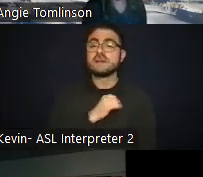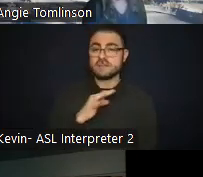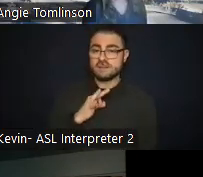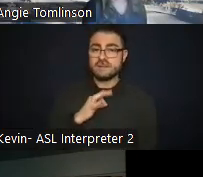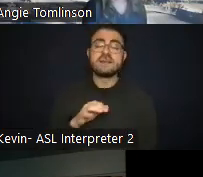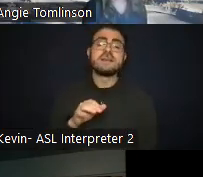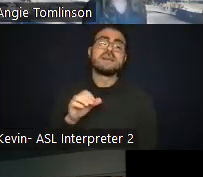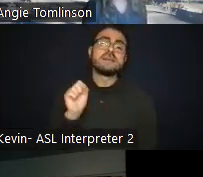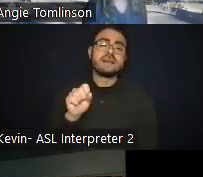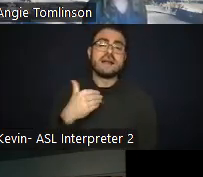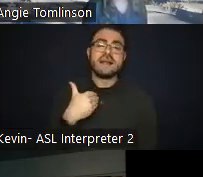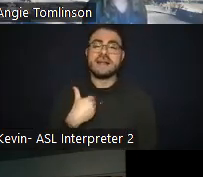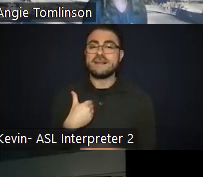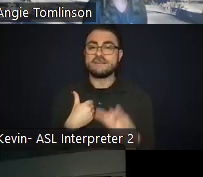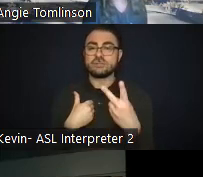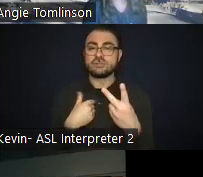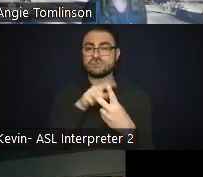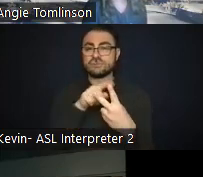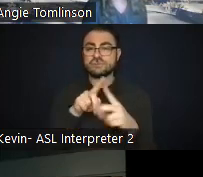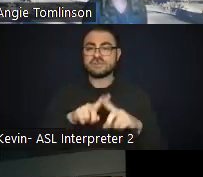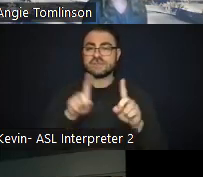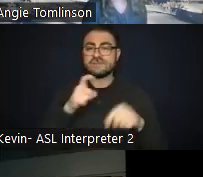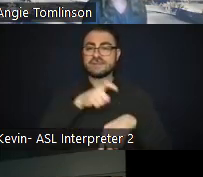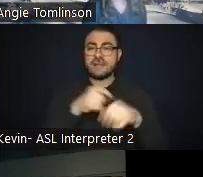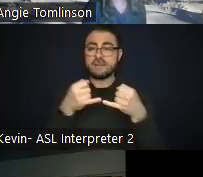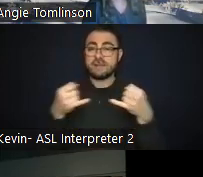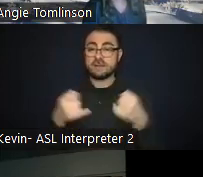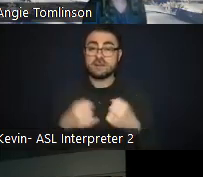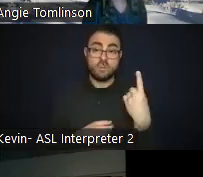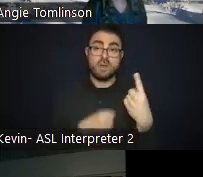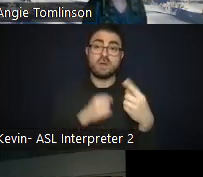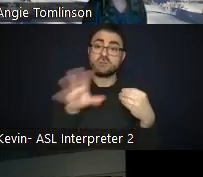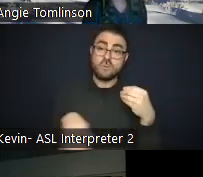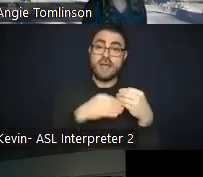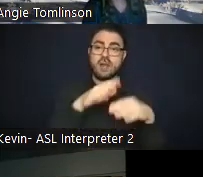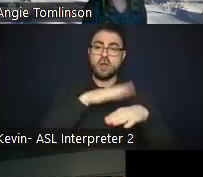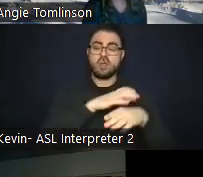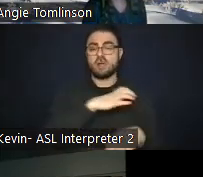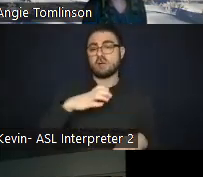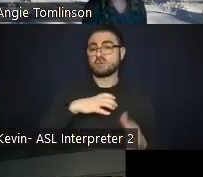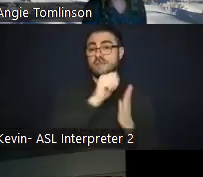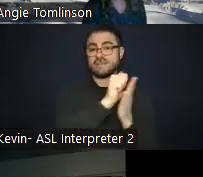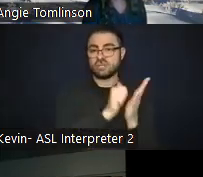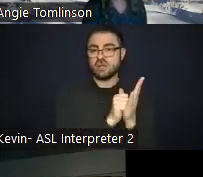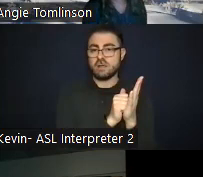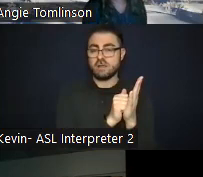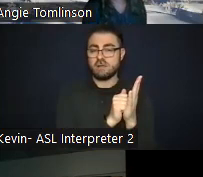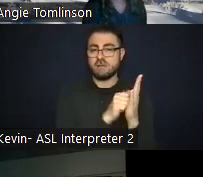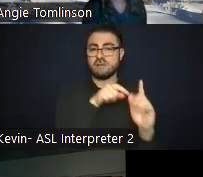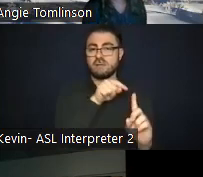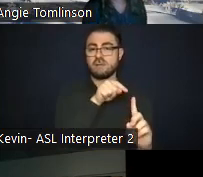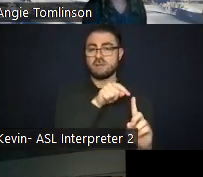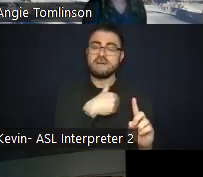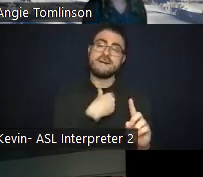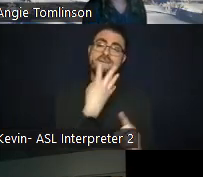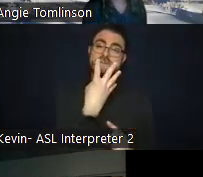there's sort of two different timelines there. One is actually getting something on the council agenda, which there's four or five